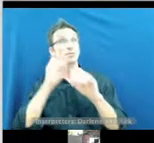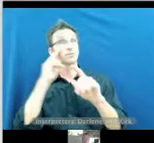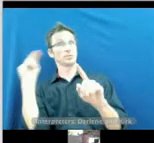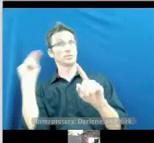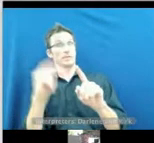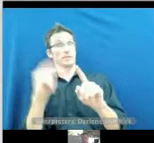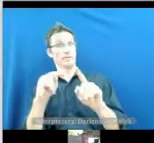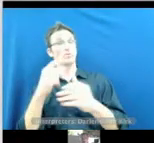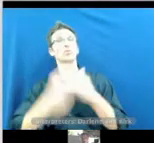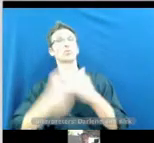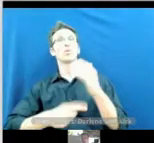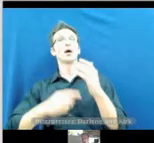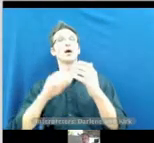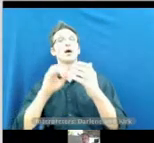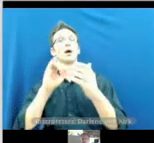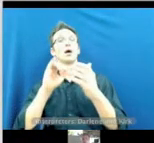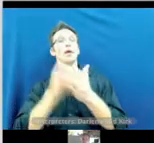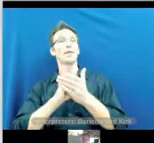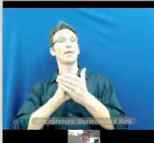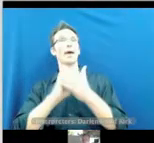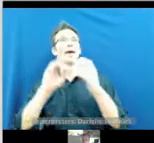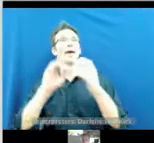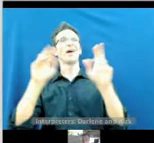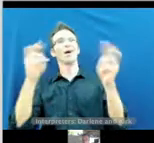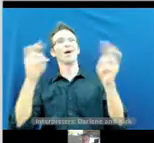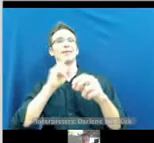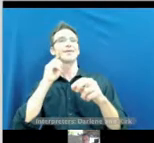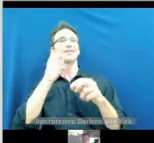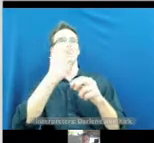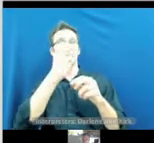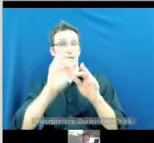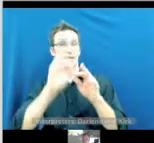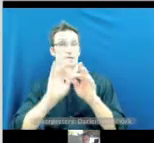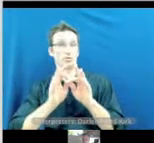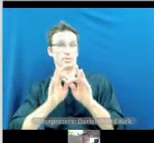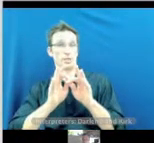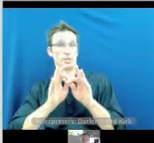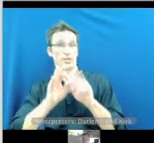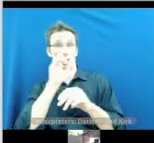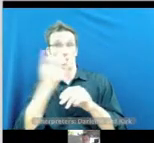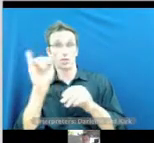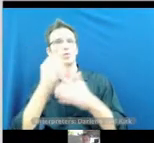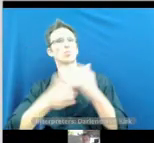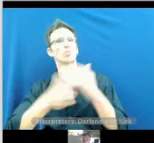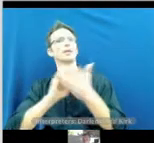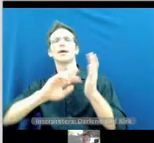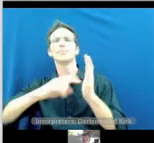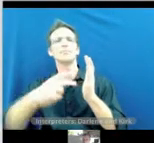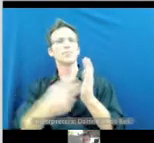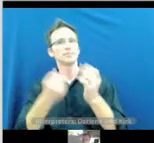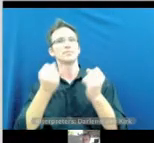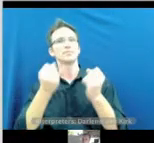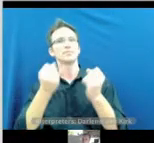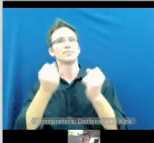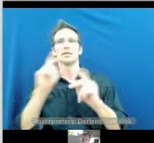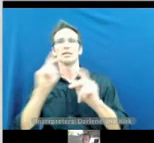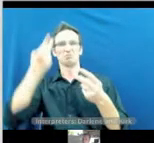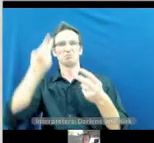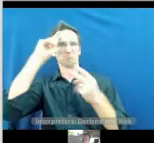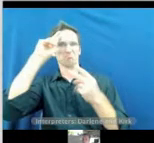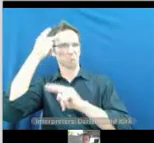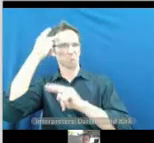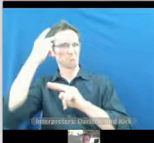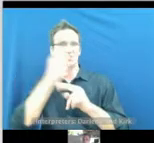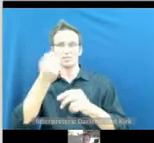this quote-unquote deafblind interpreting relates to. What does that really mean? And these are some of the words